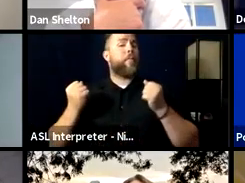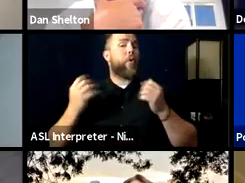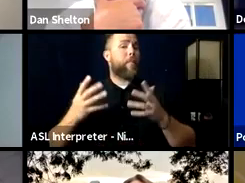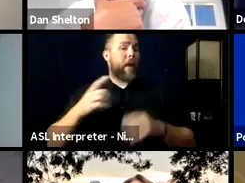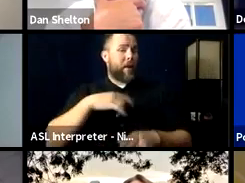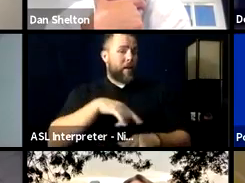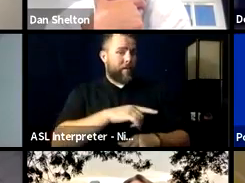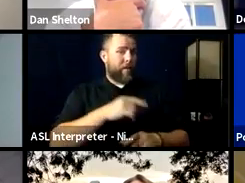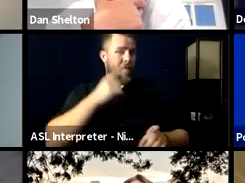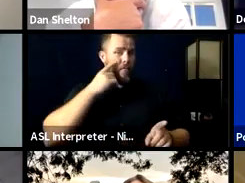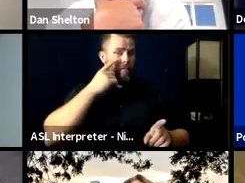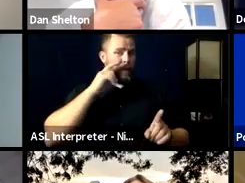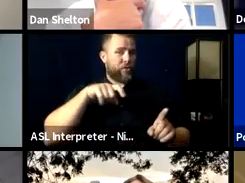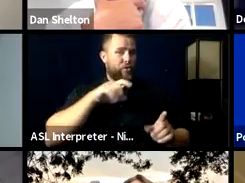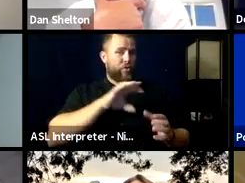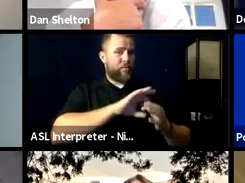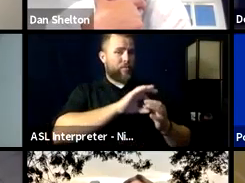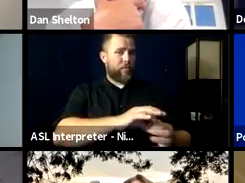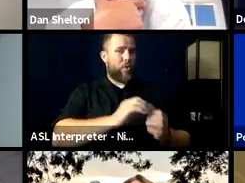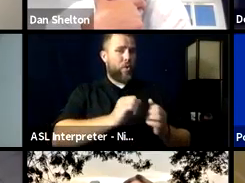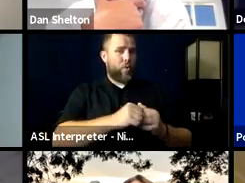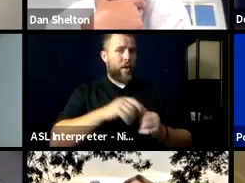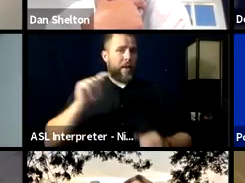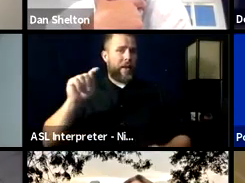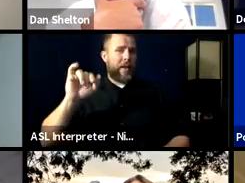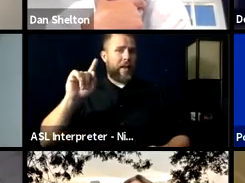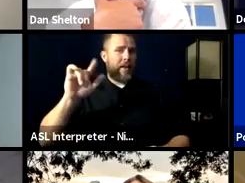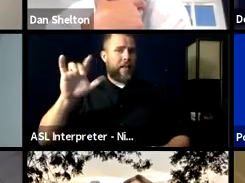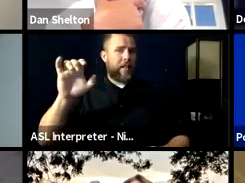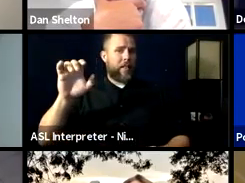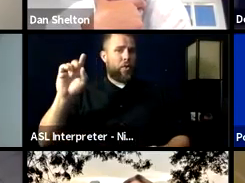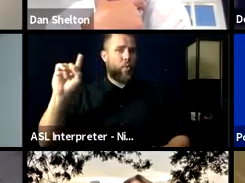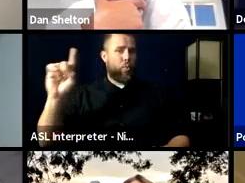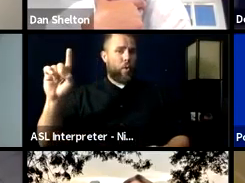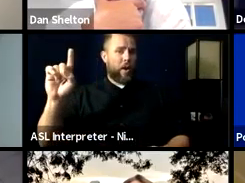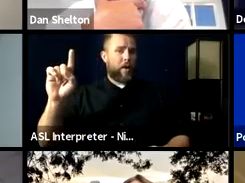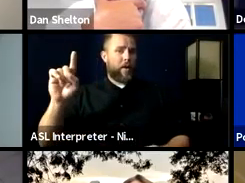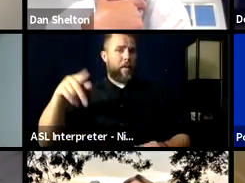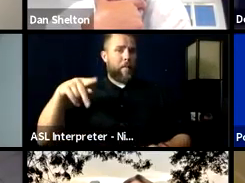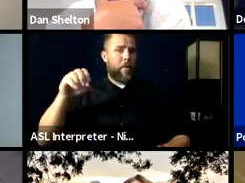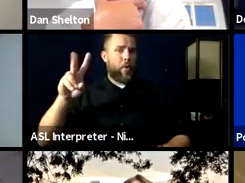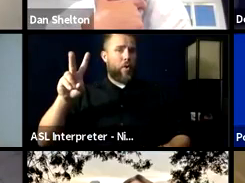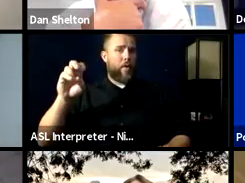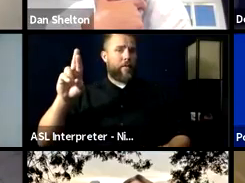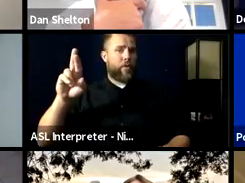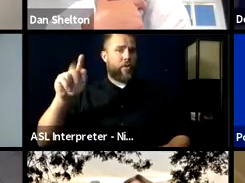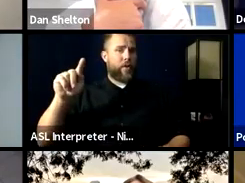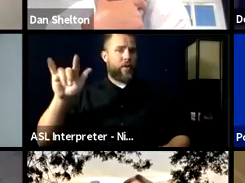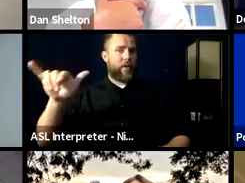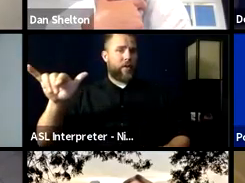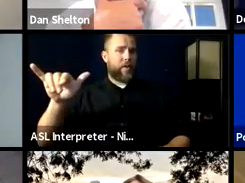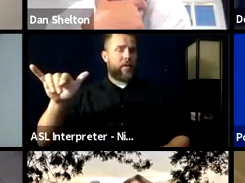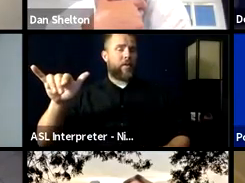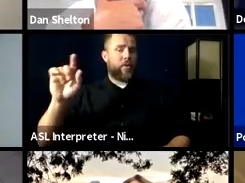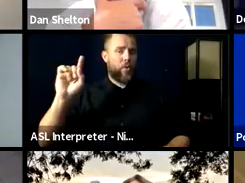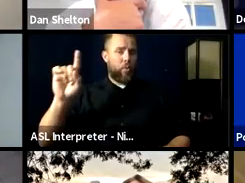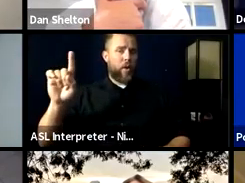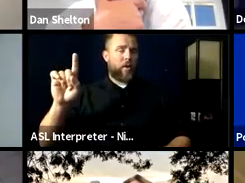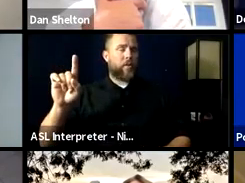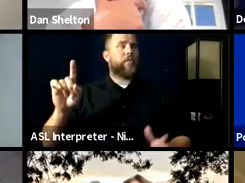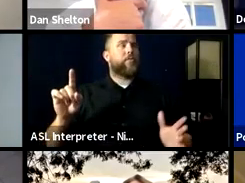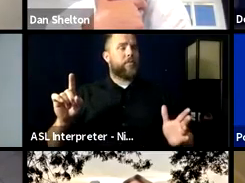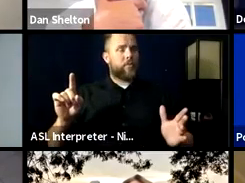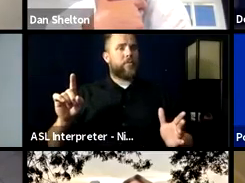Title I poverty method, because federally, the CARES Act money was allocated to states based on Title I, and